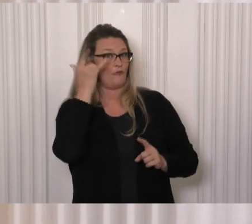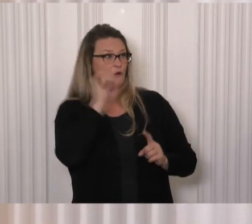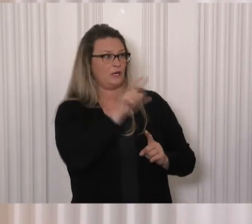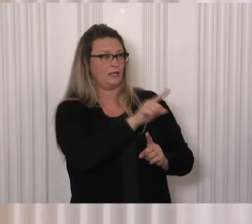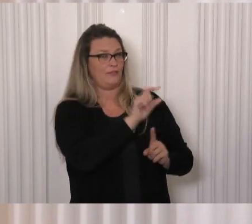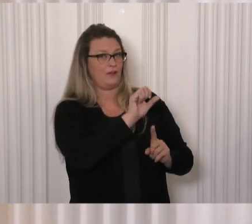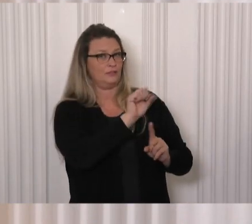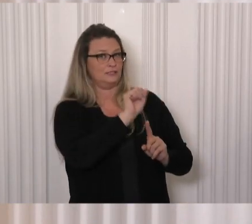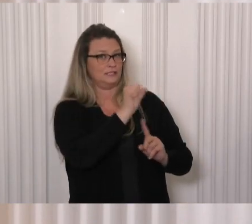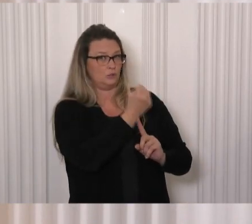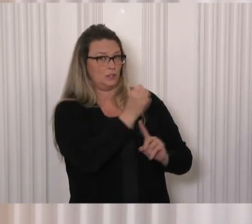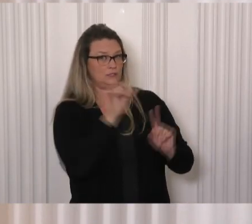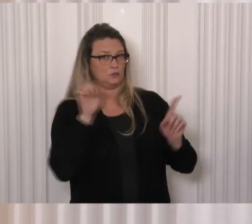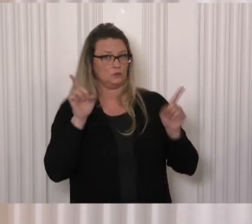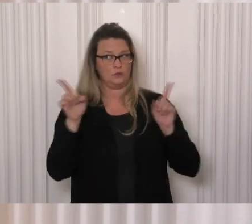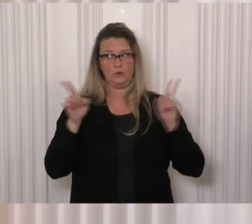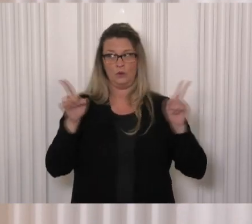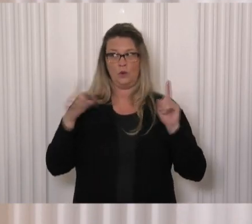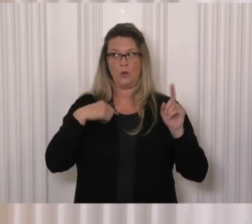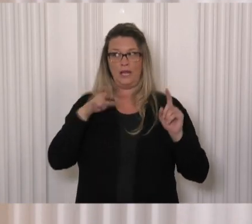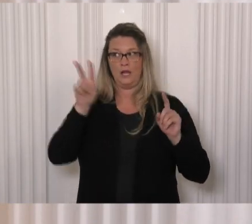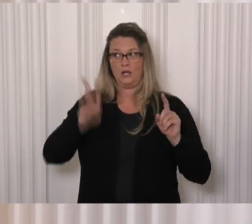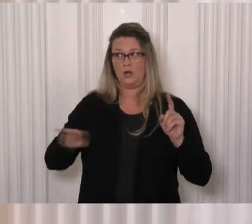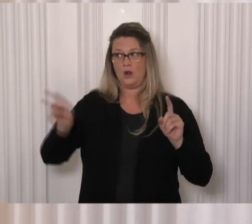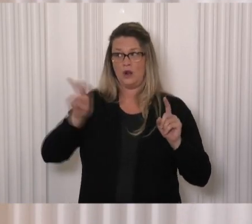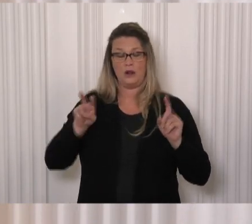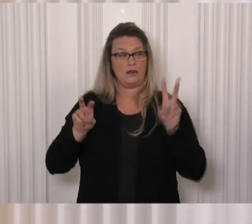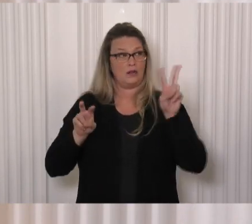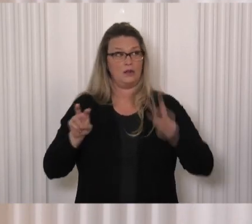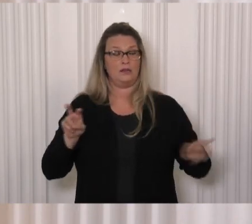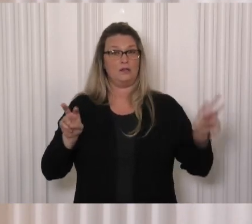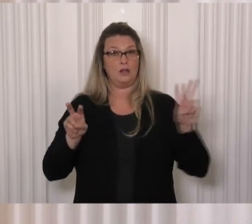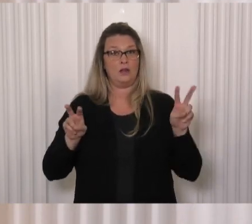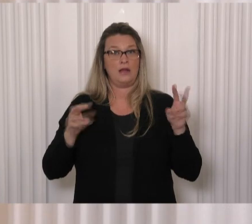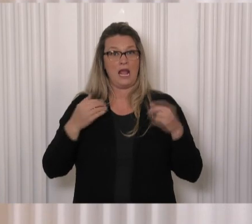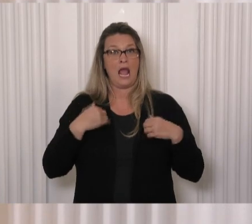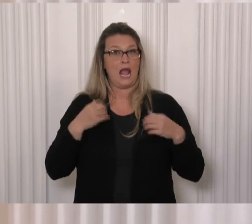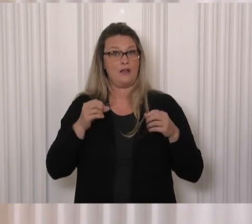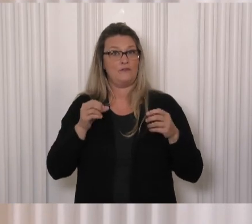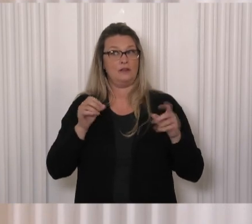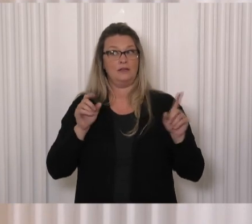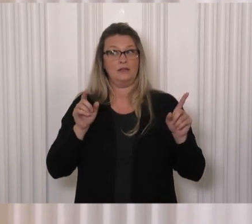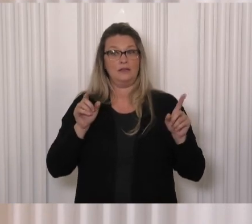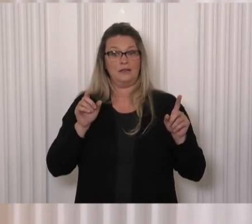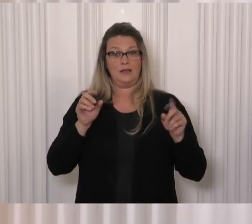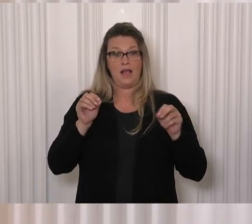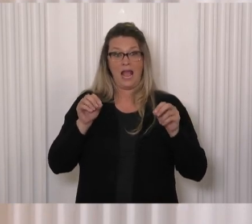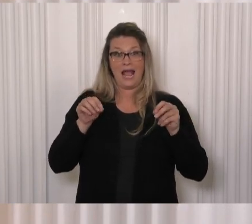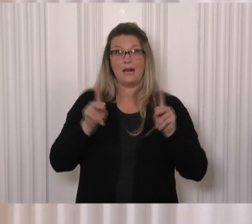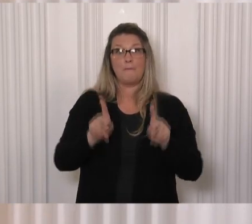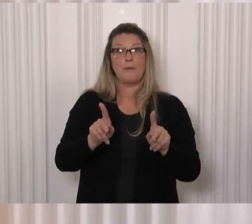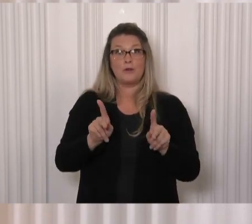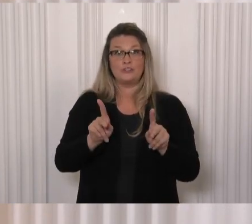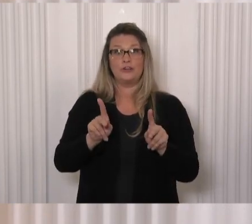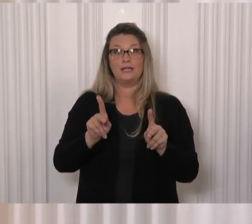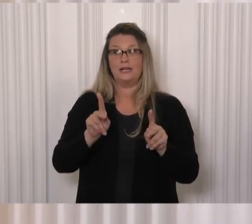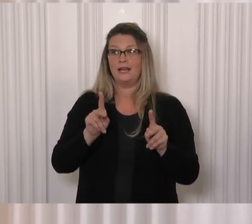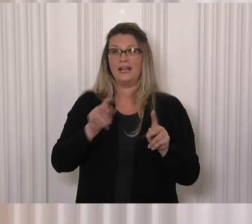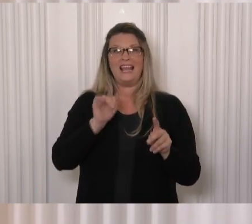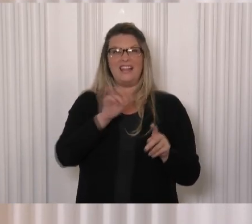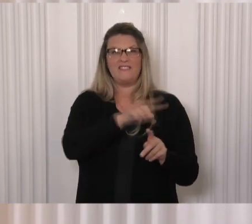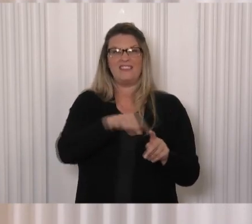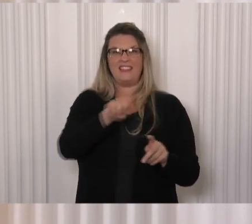California, at earlier times of opportunity, had this kind of an approach, and